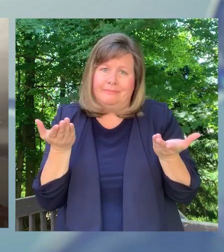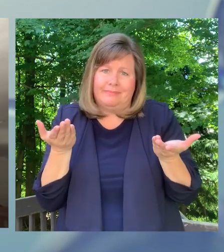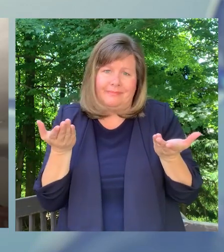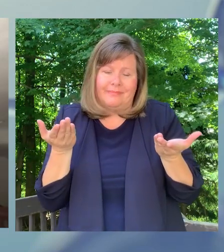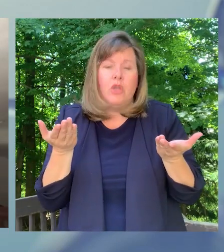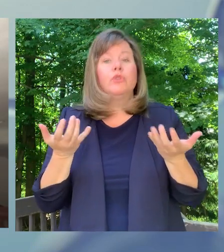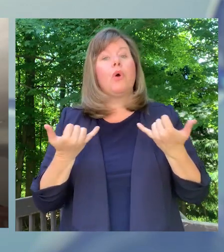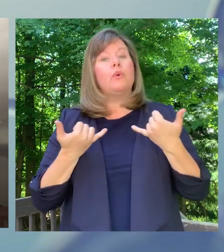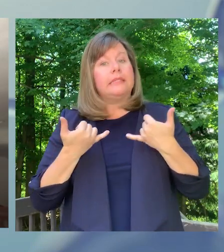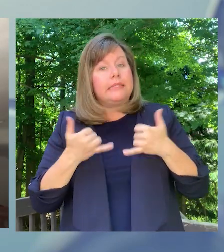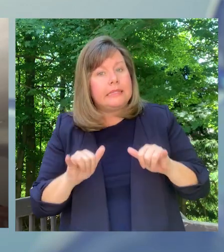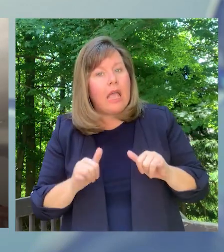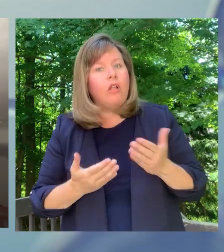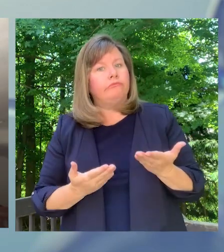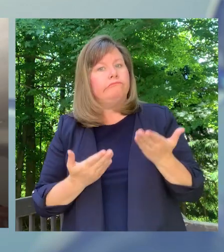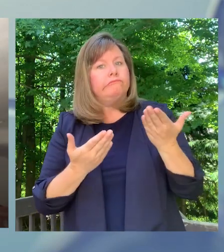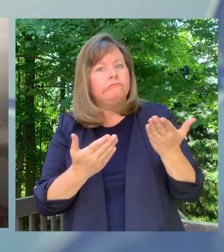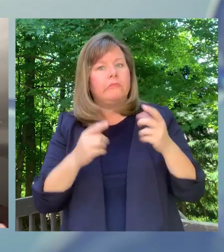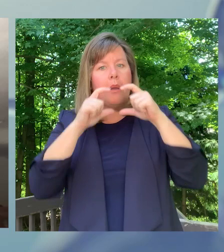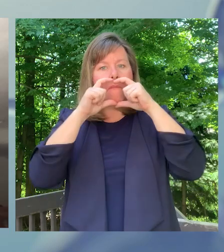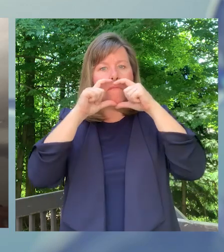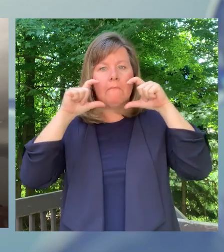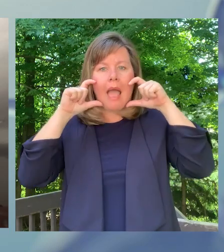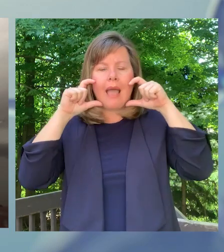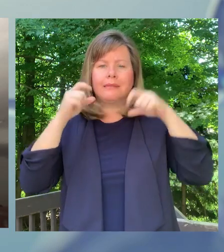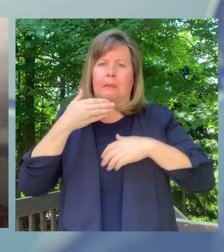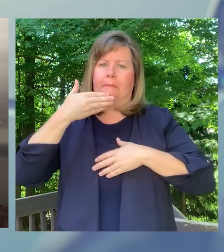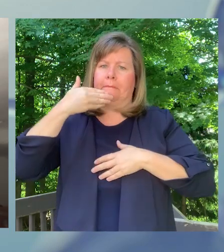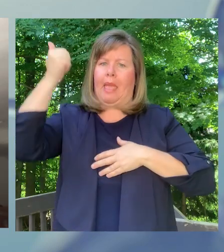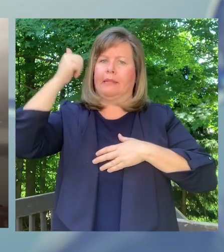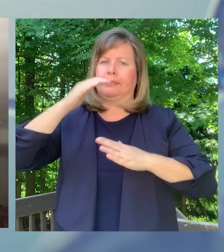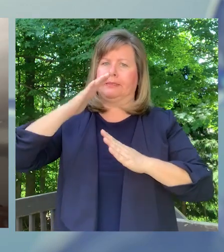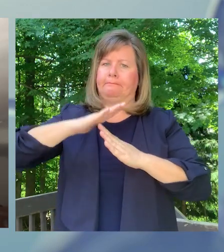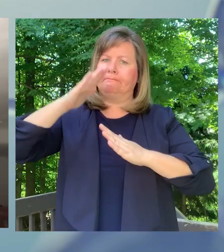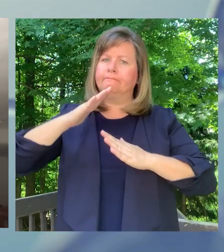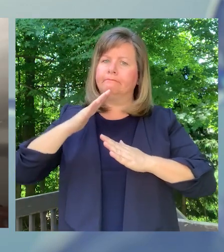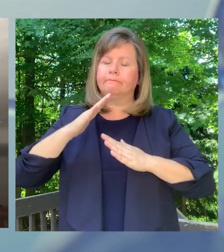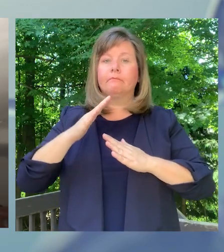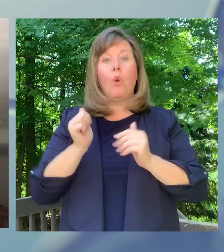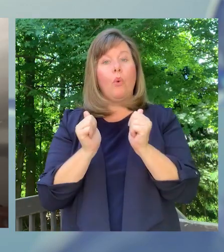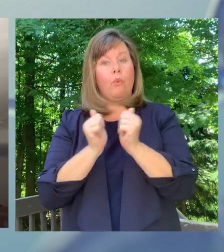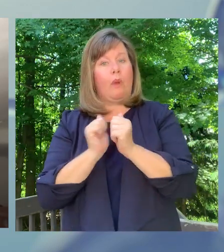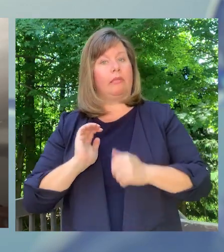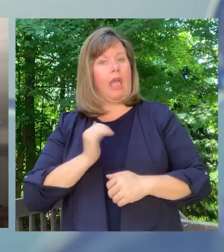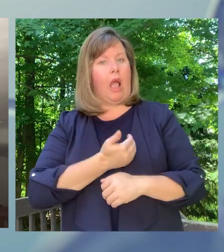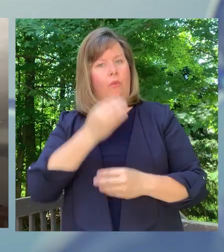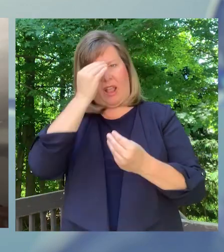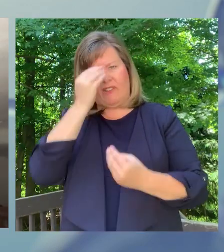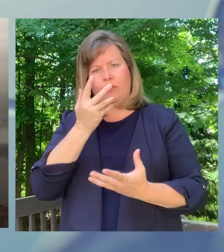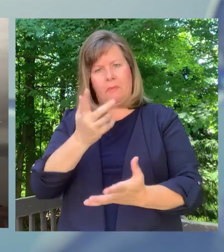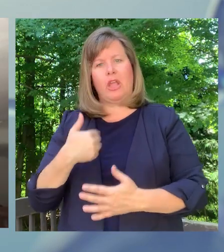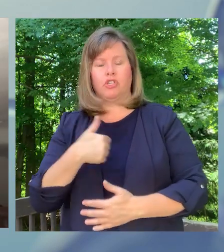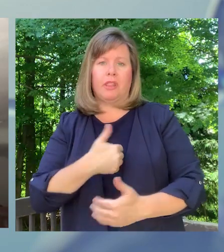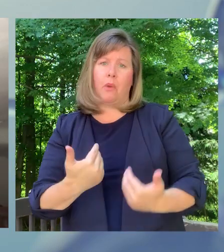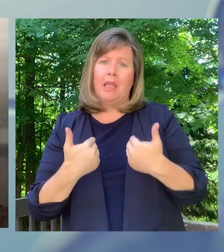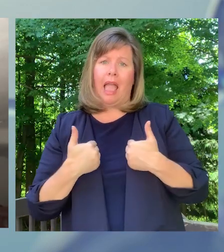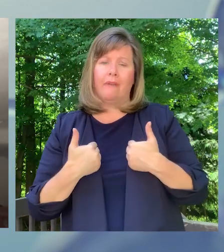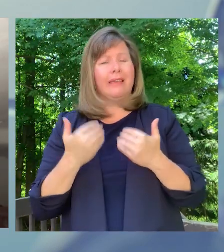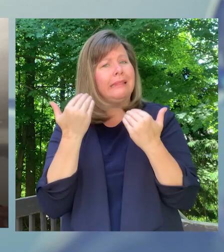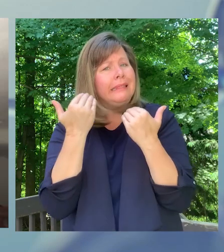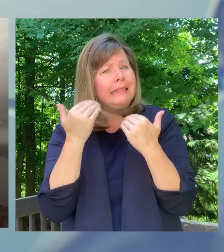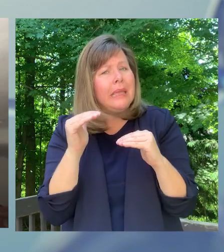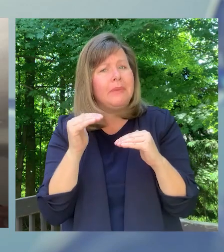recommending that wearing a mask is the best thing to do with the information, and to be fair, with the